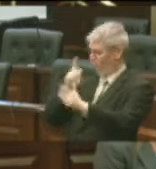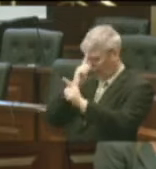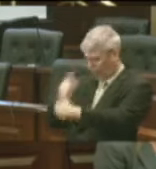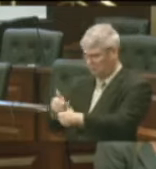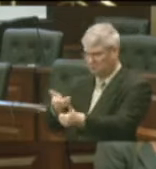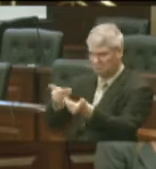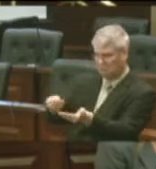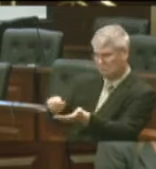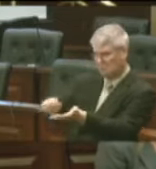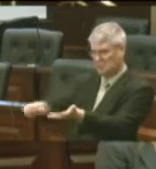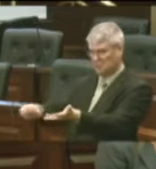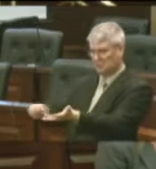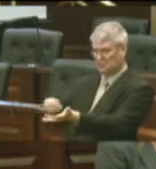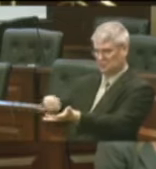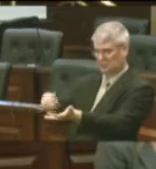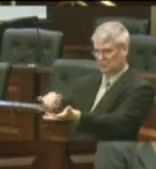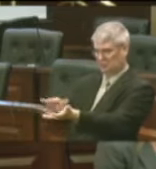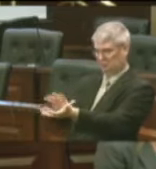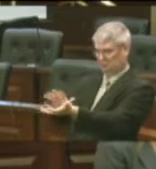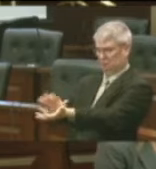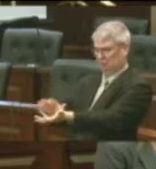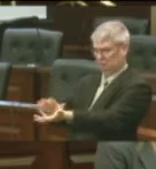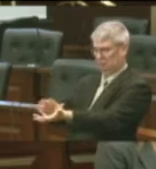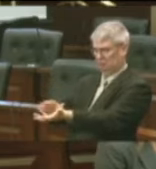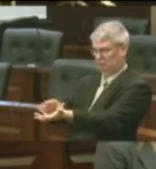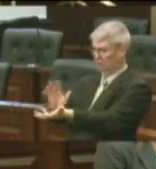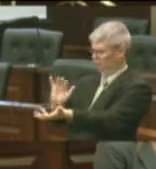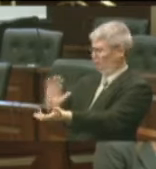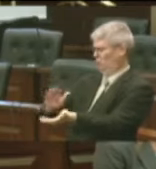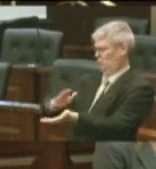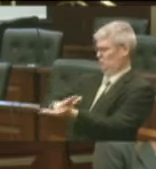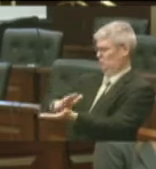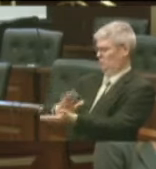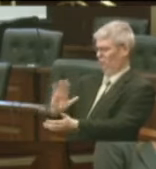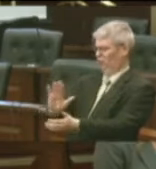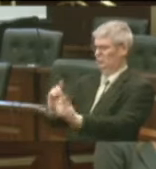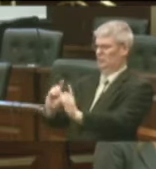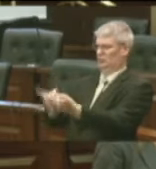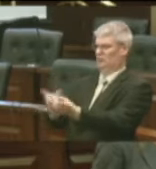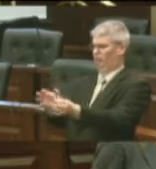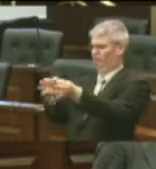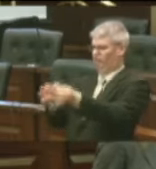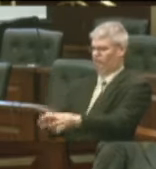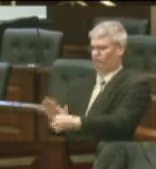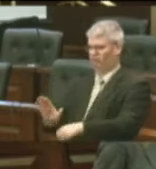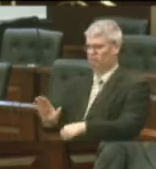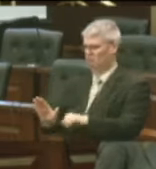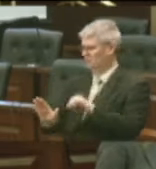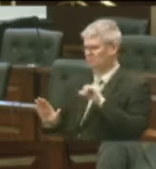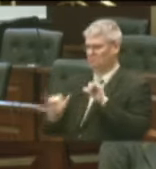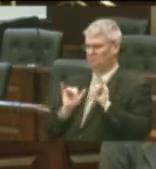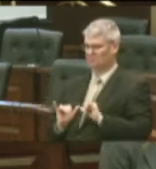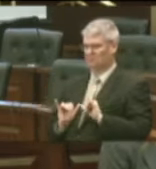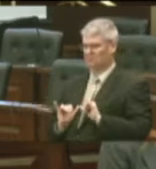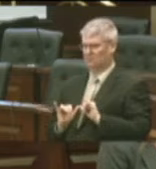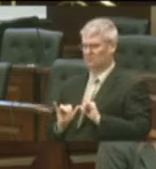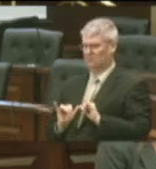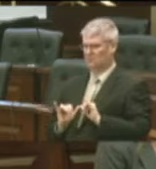would still be out there. As you well know, most of the districts have already got